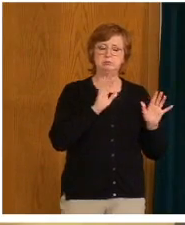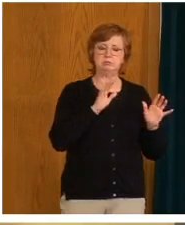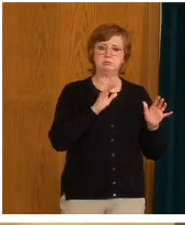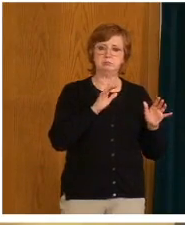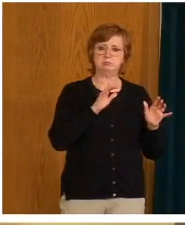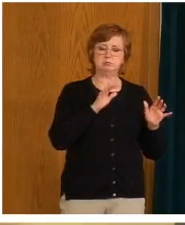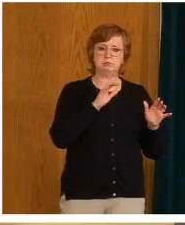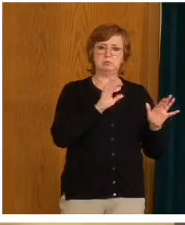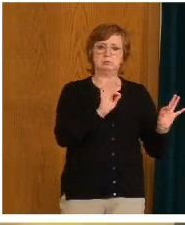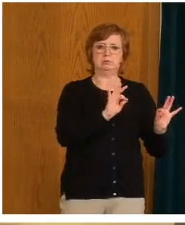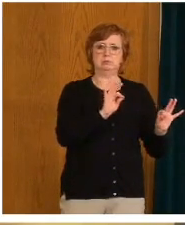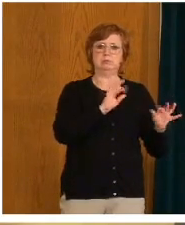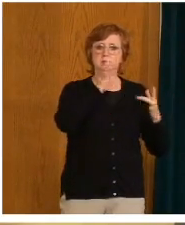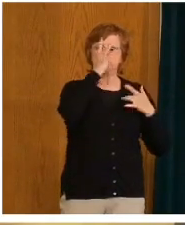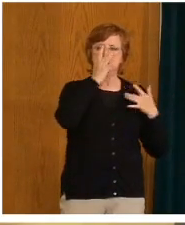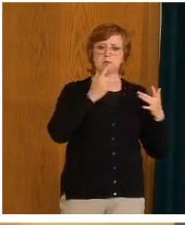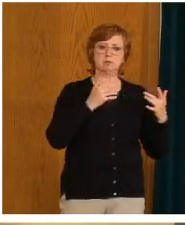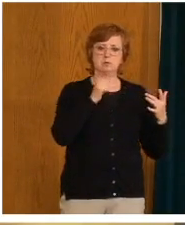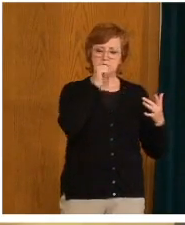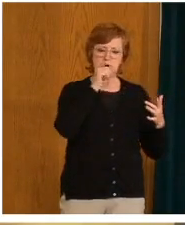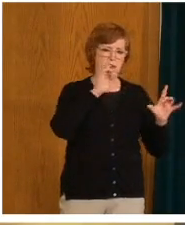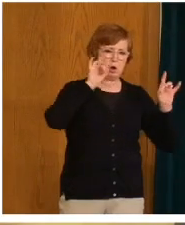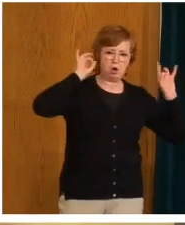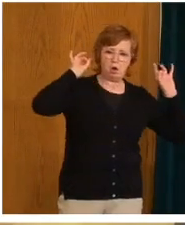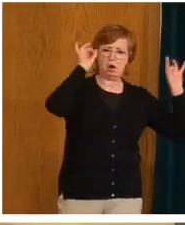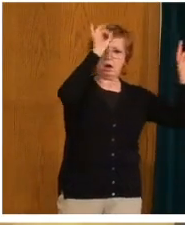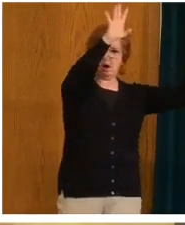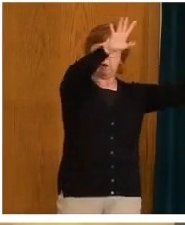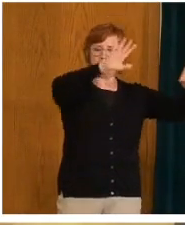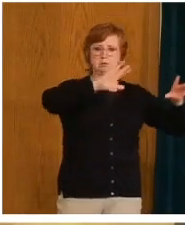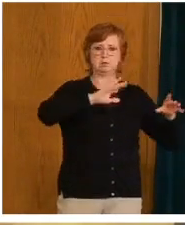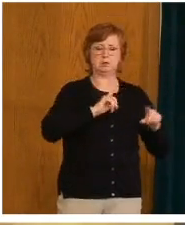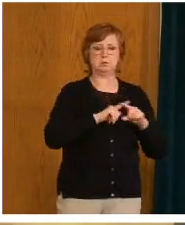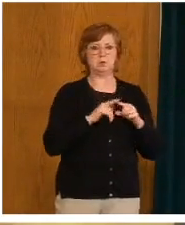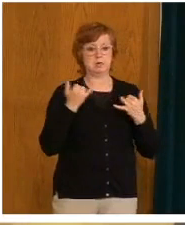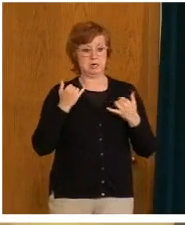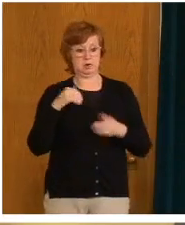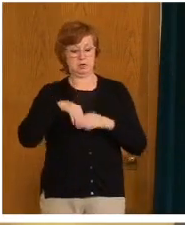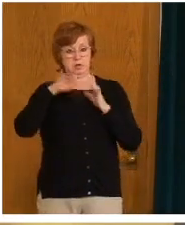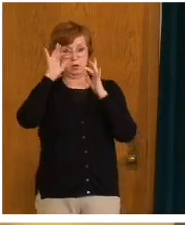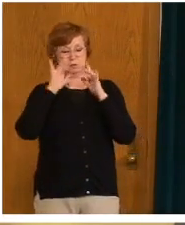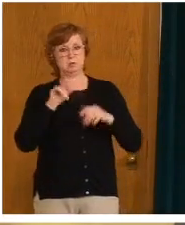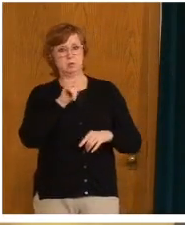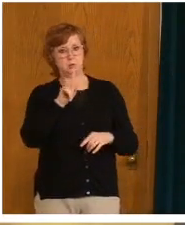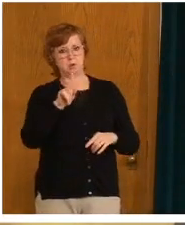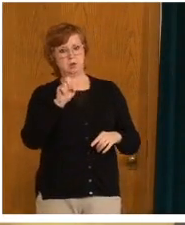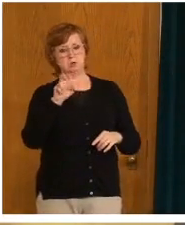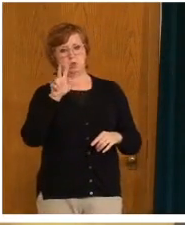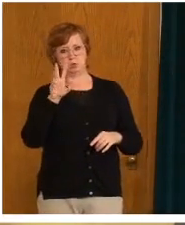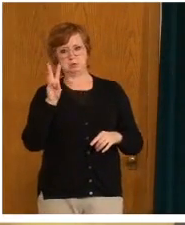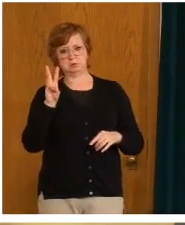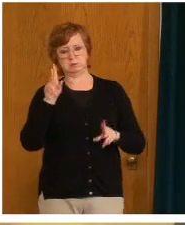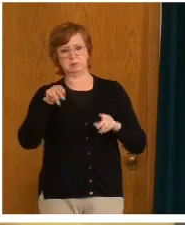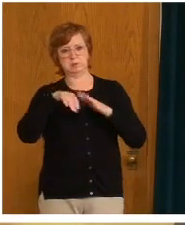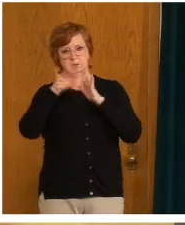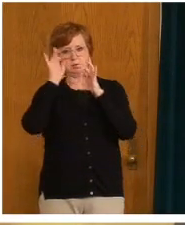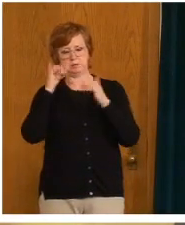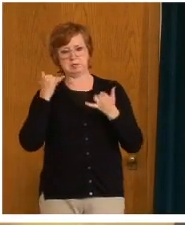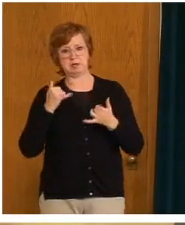Virtually all of them have not received a vaccine. And when it comes to the most severe outcome of